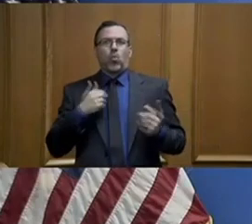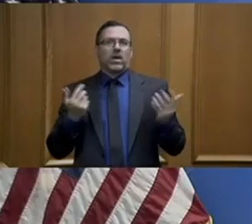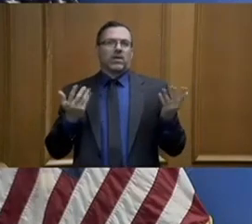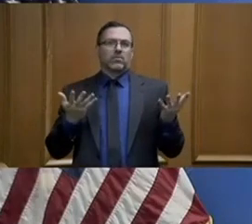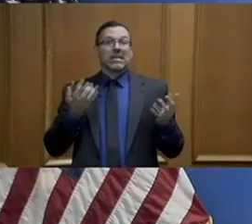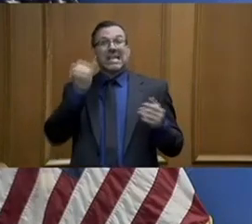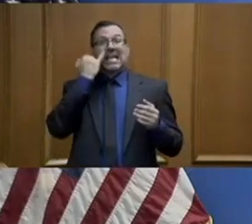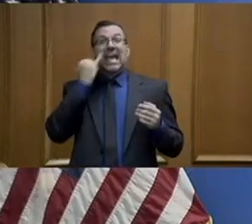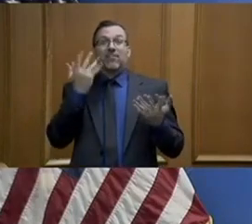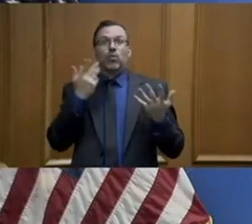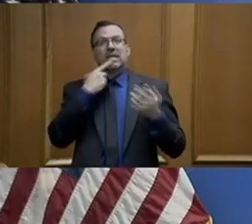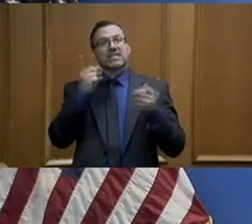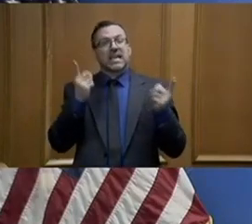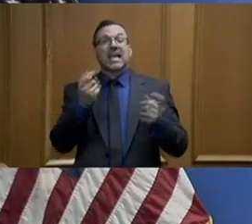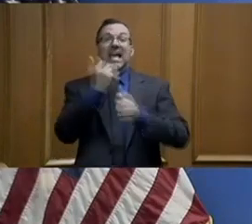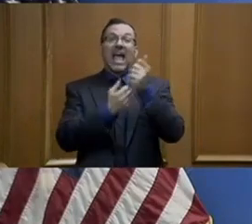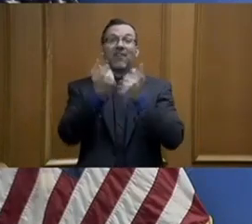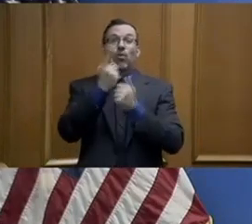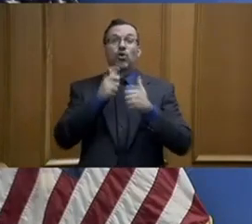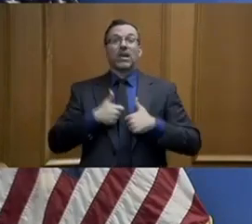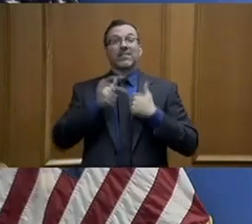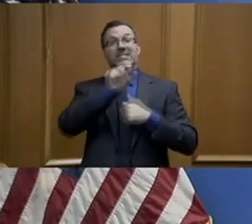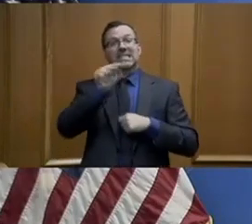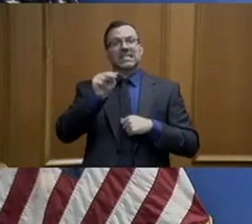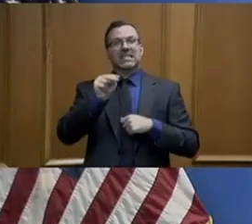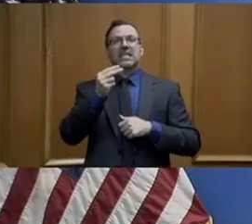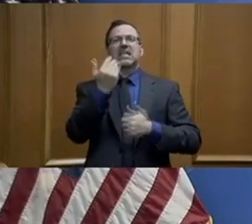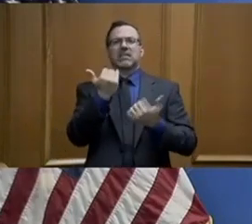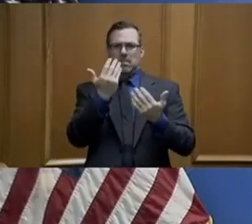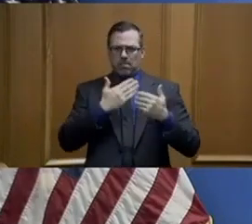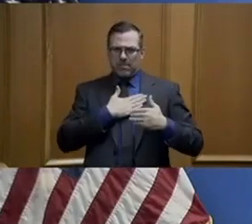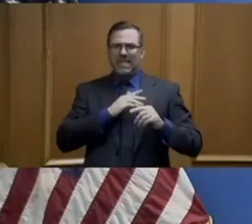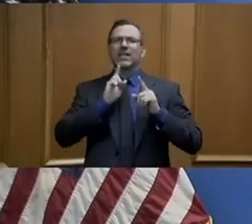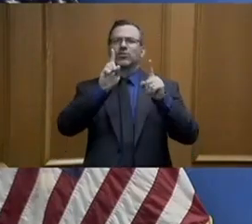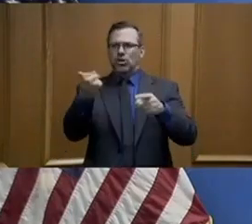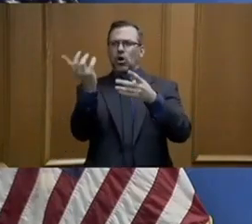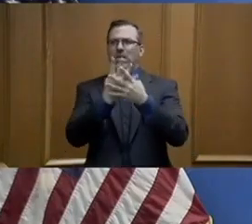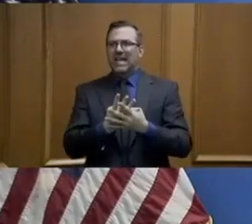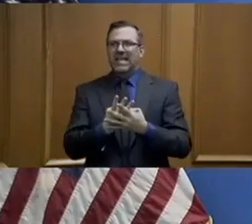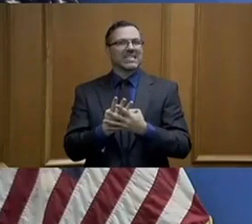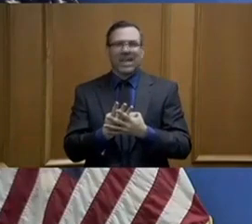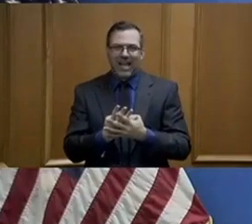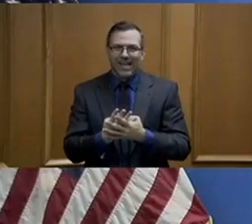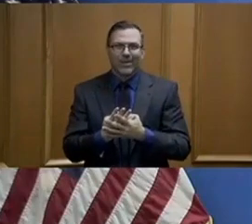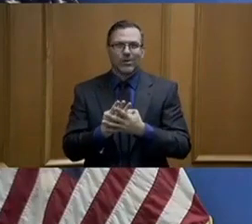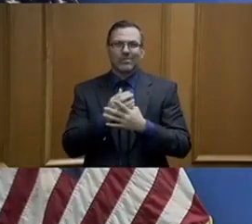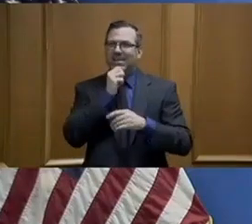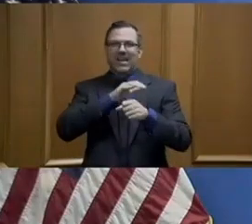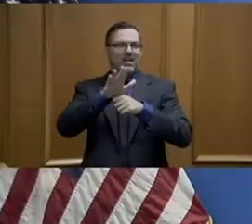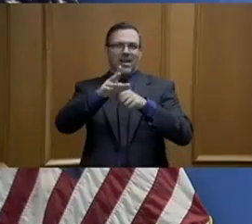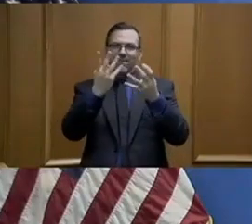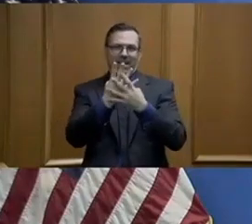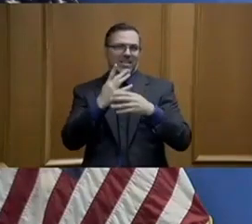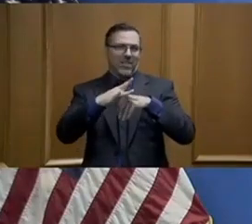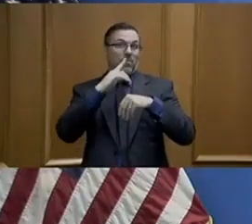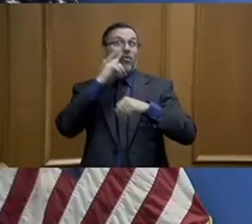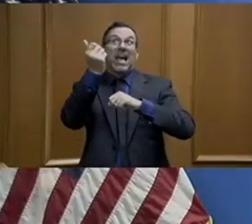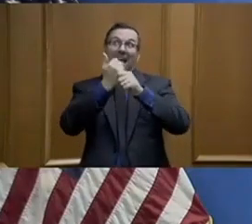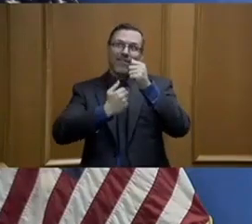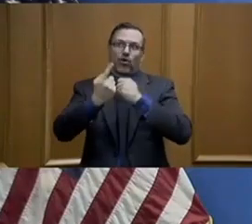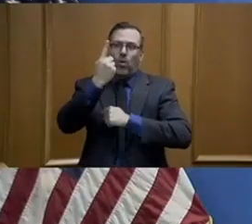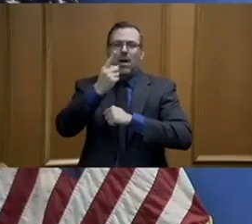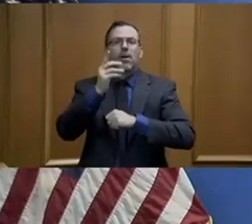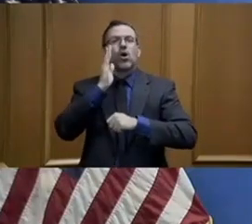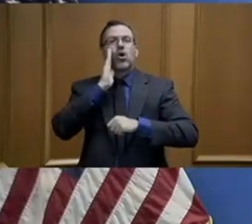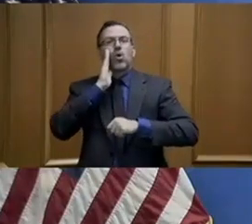the capacity to do that. But our capacity is increasing rapidly. So we will be expanding the numbers of people that will get testing, and I'll